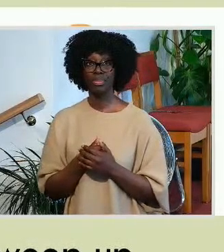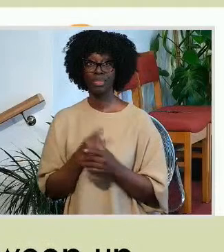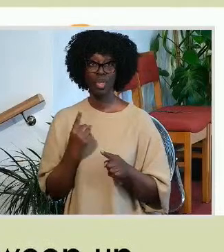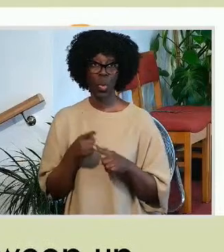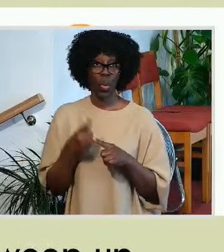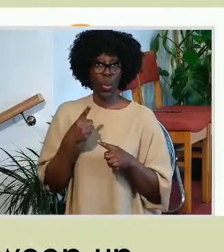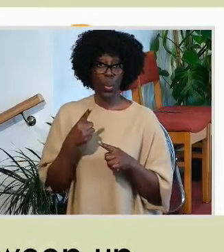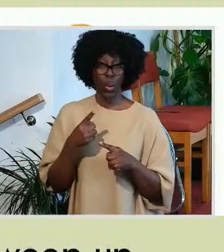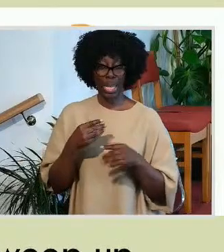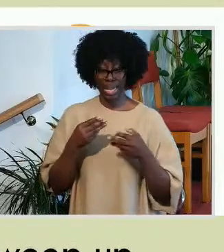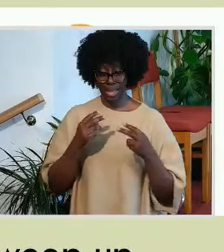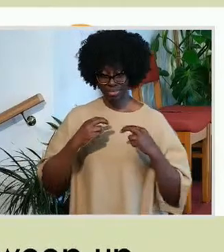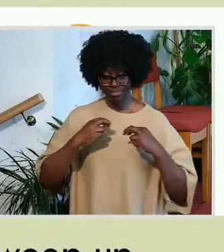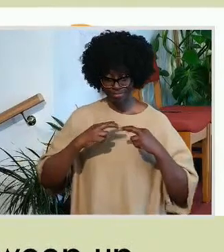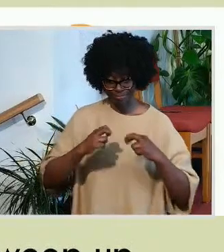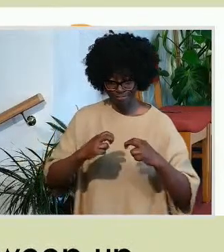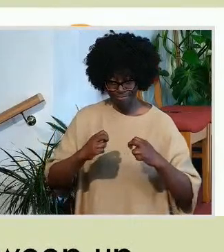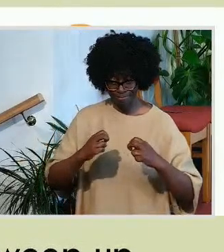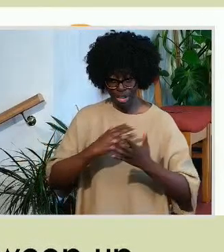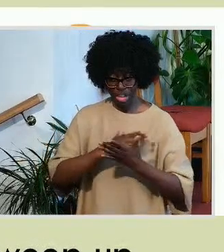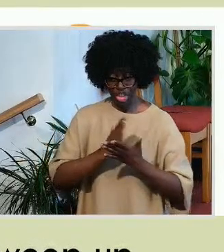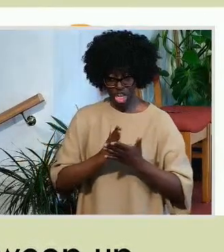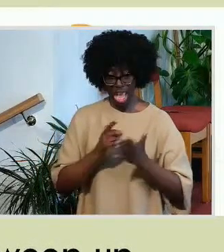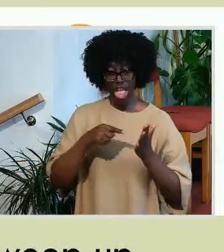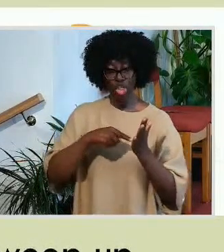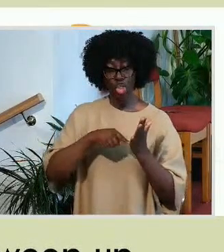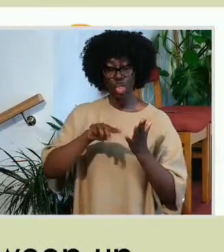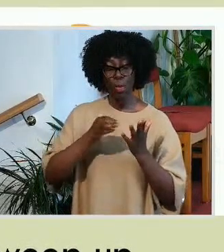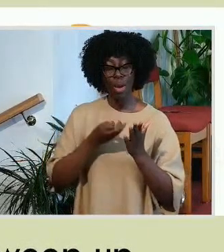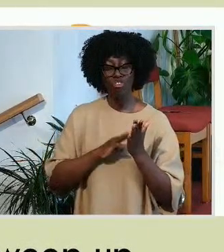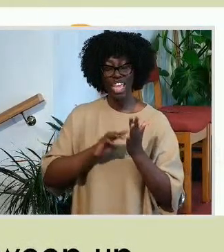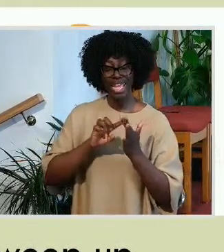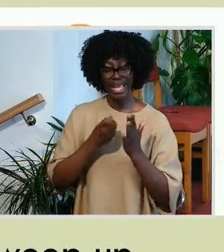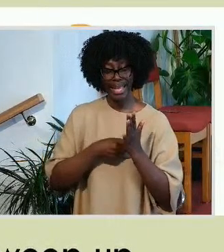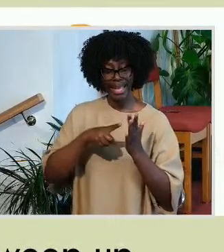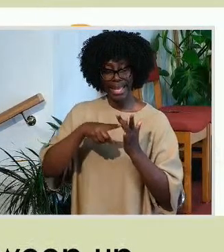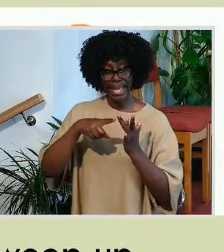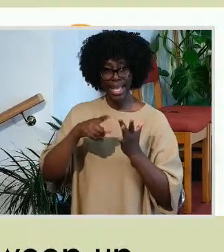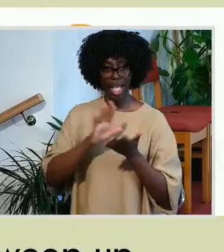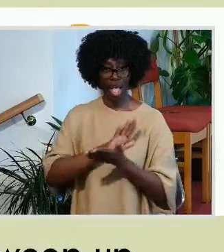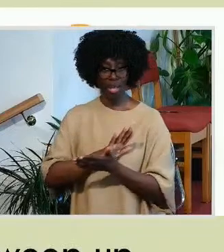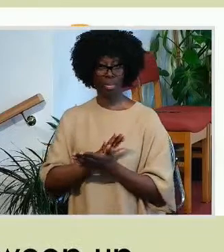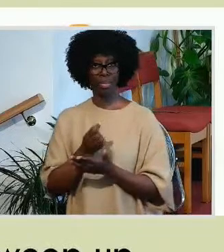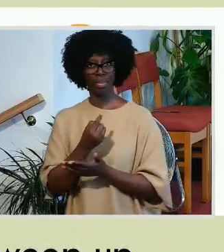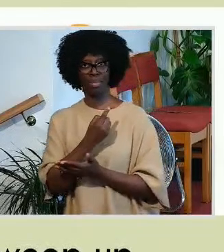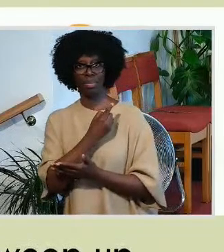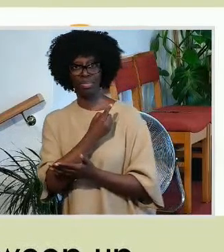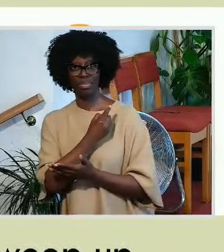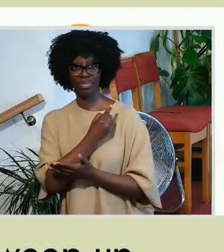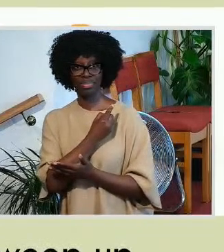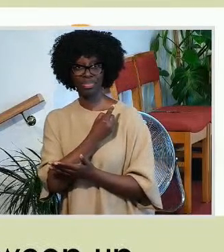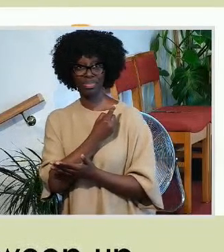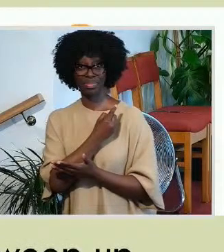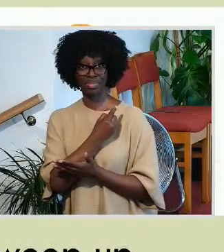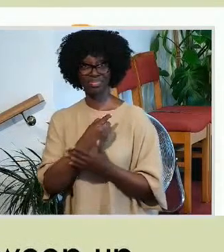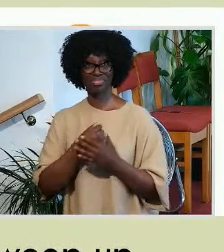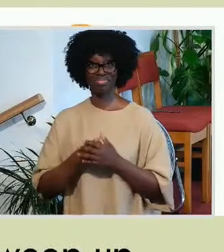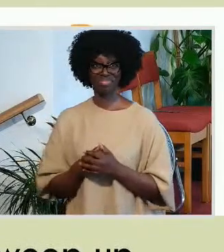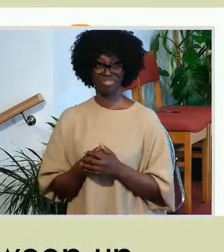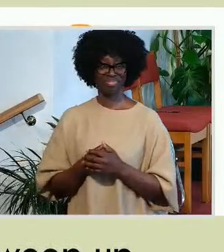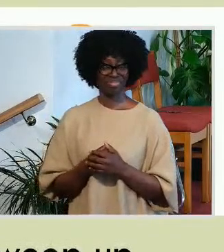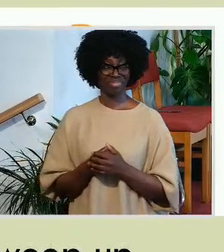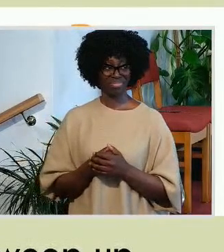share again. Turmeric is a herb. Okay, I'm sure you can see. Oh, you can't see the picture. Okay,